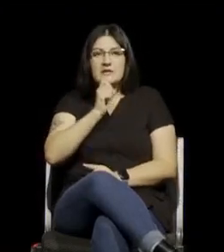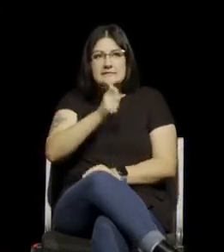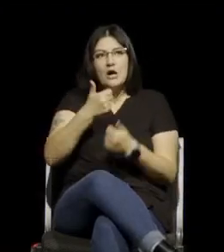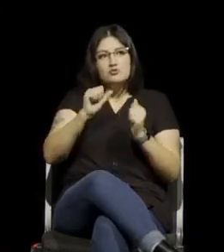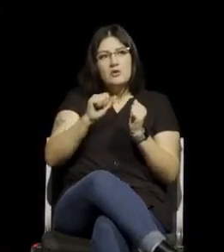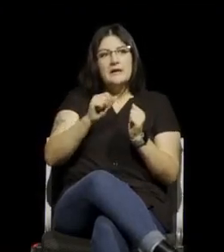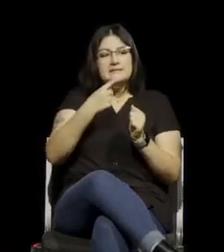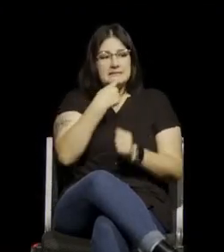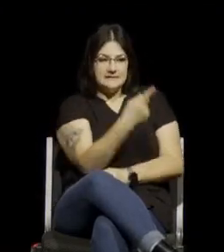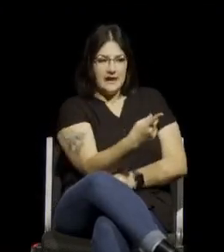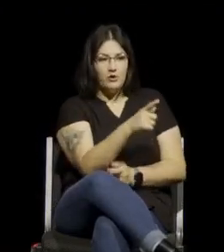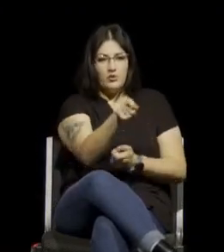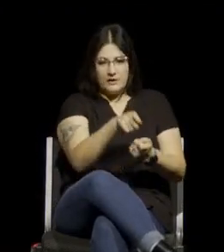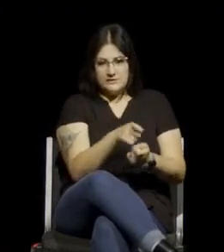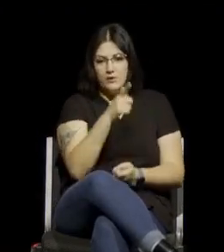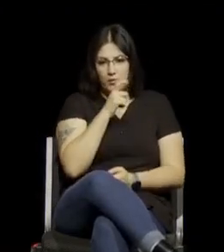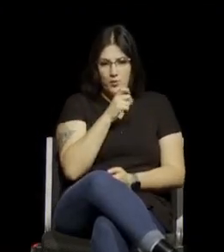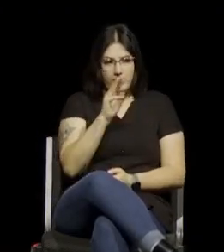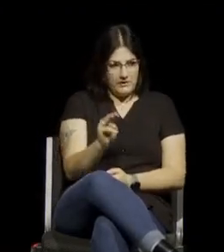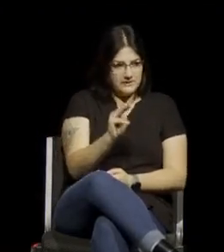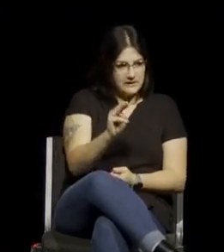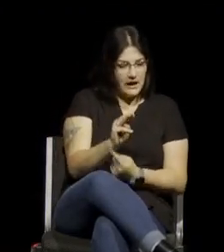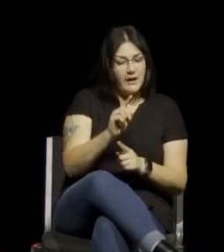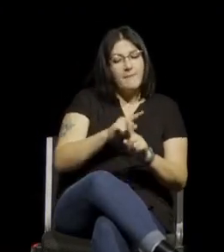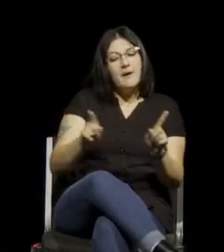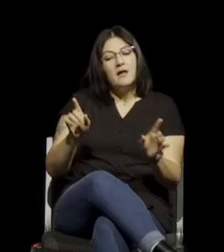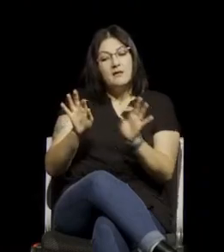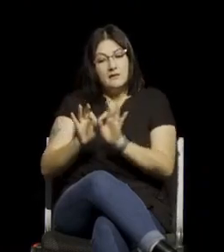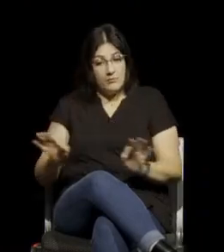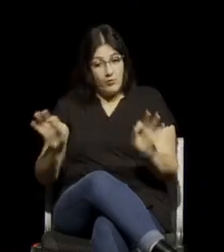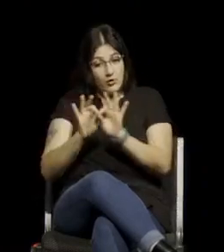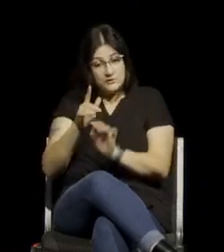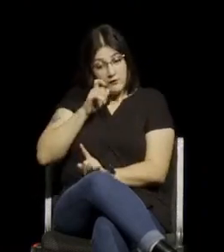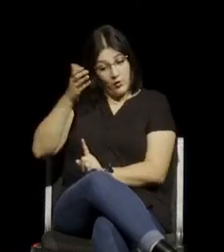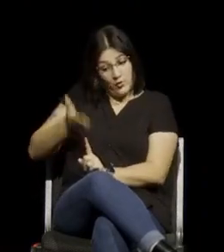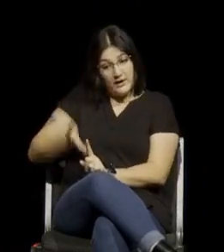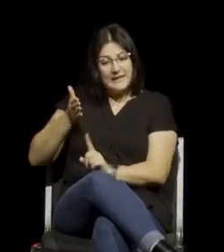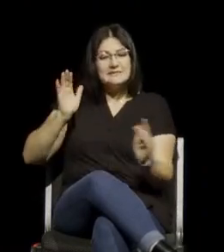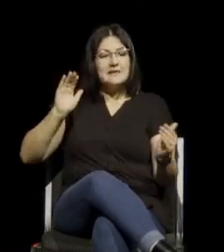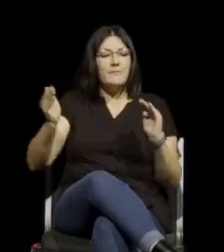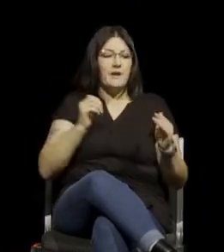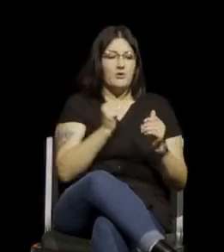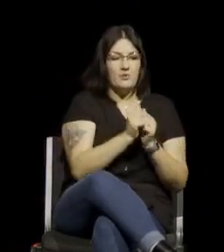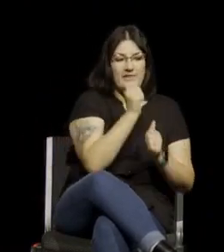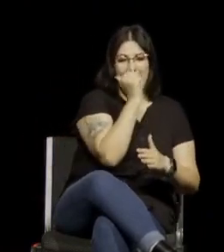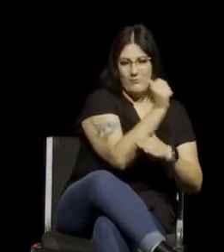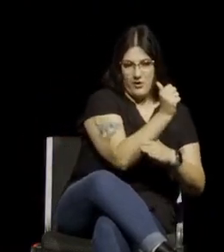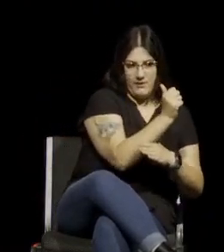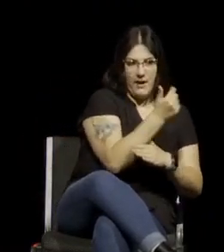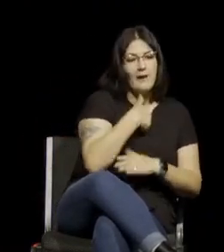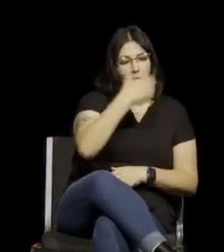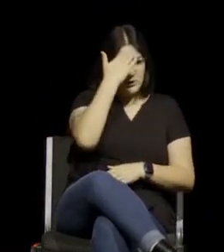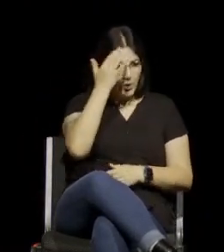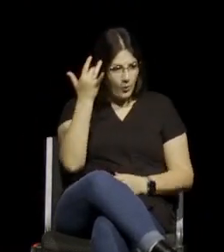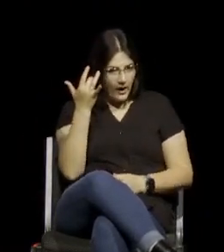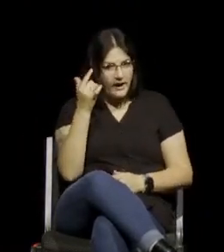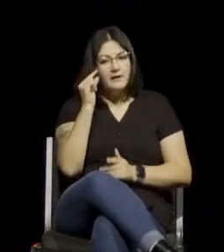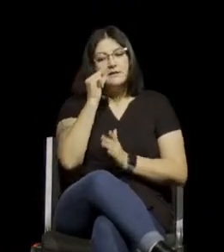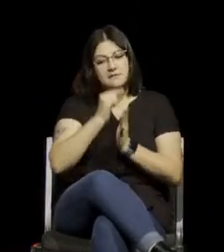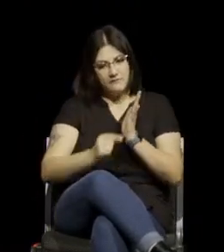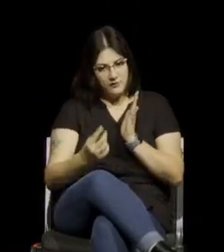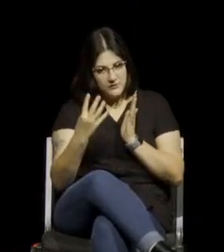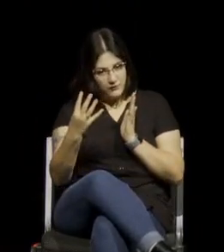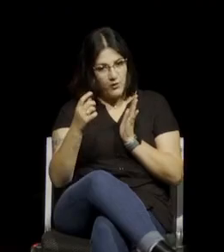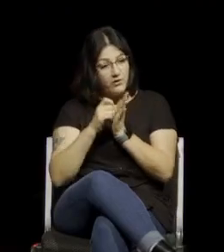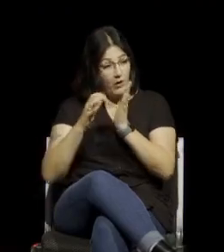who Melchizedek was, but the importance of who Melchizedek was in comparison to Abraham. We know that because in verse 4,